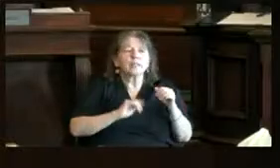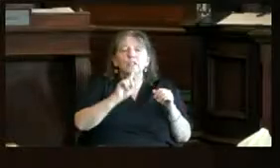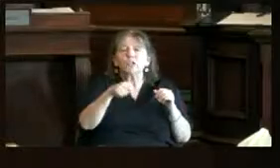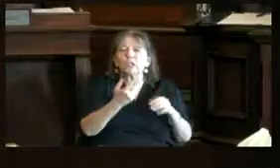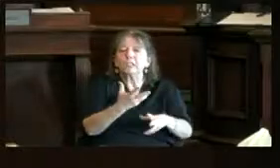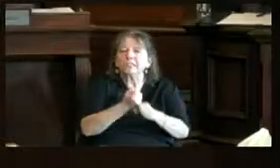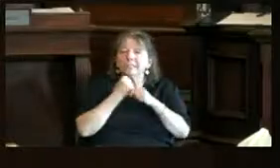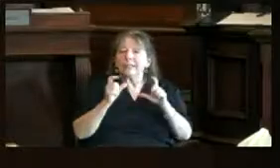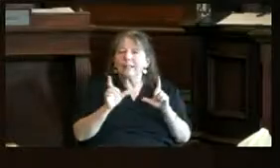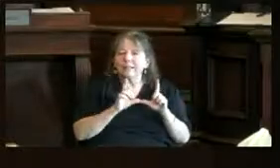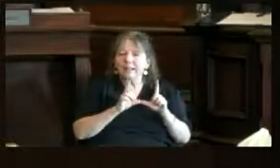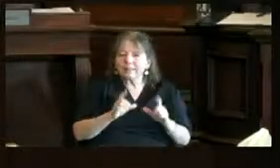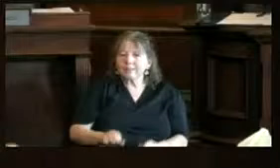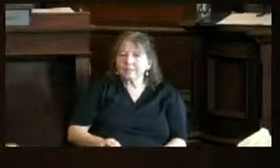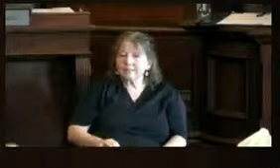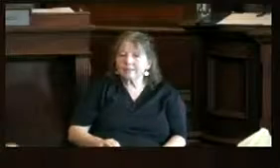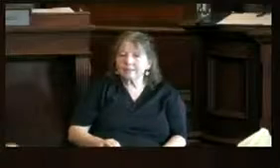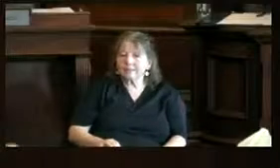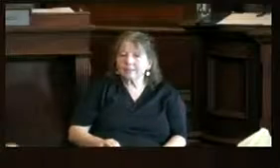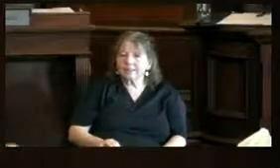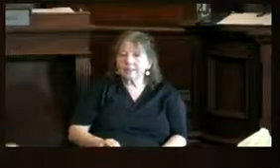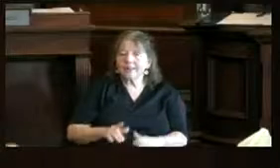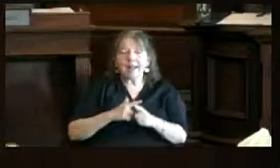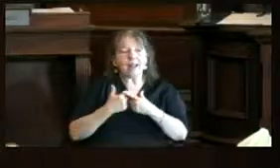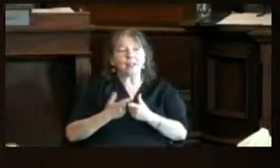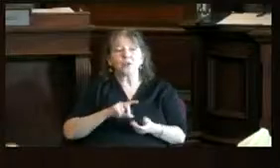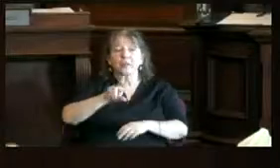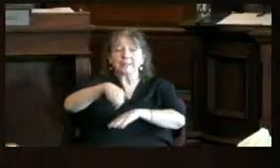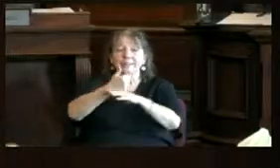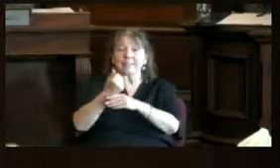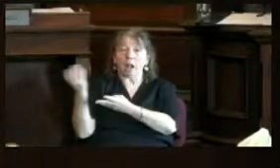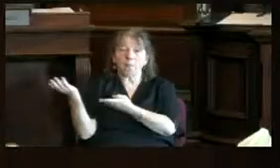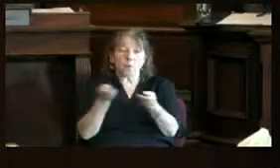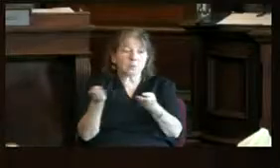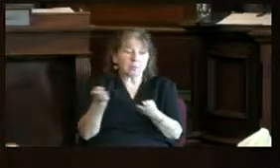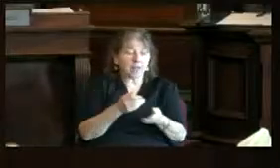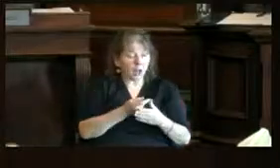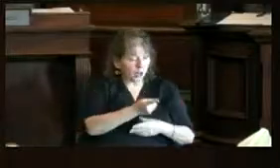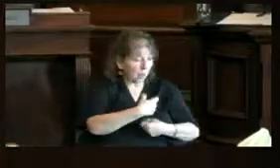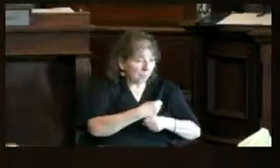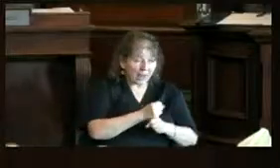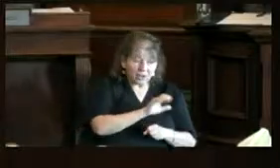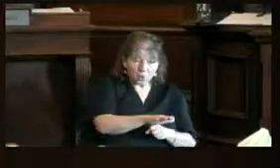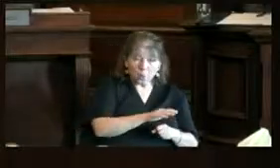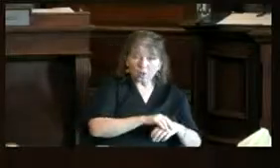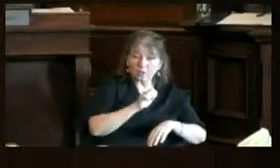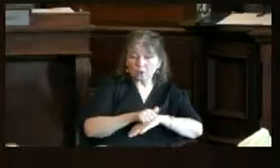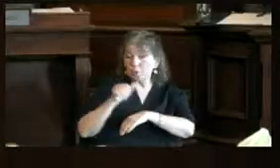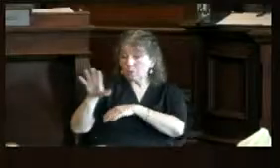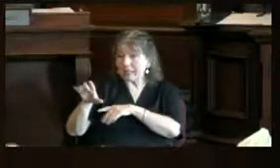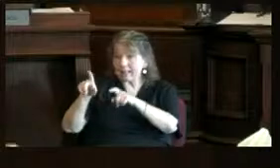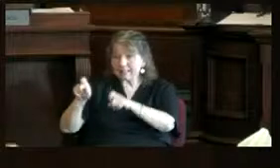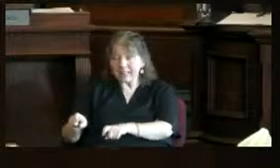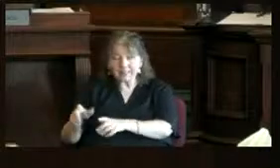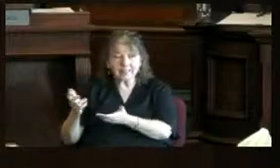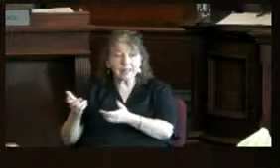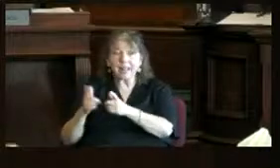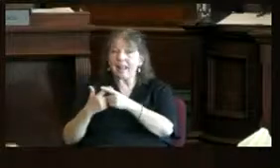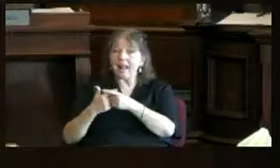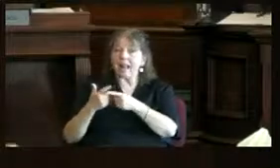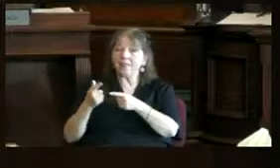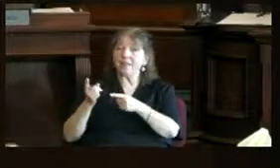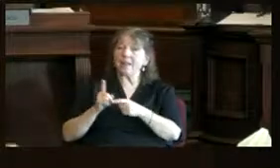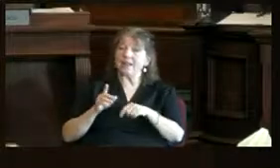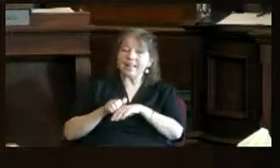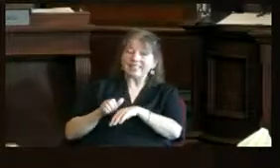get a connect somebody to give you some clean supply. You make what you make, you send it over, you get it tested, and then it goes into